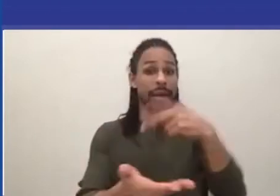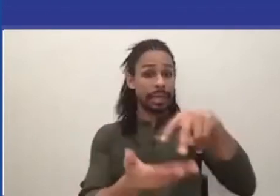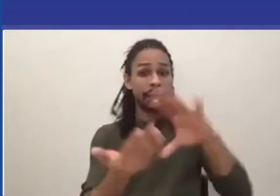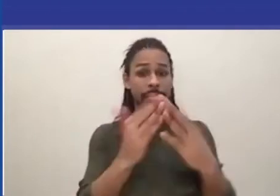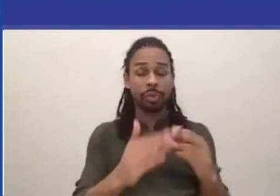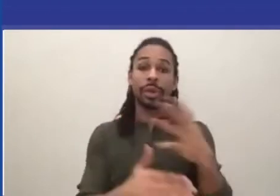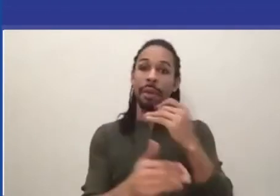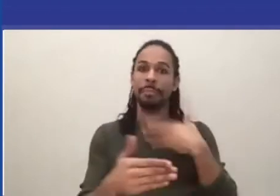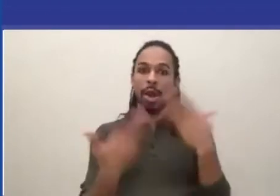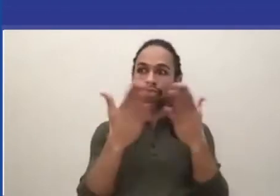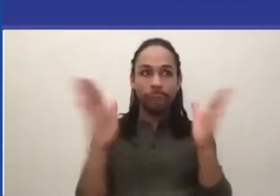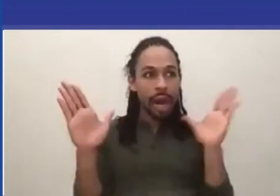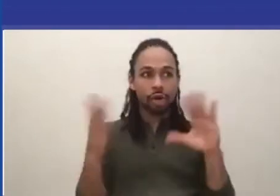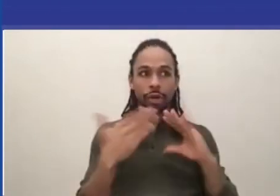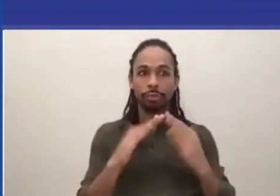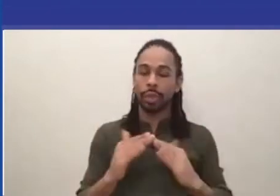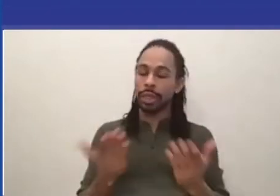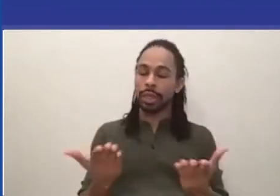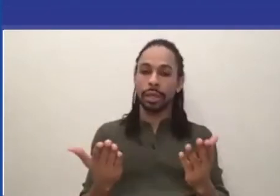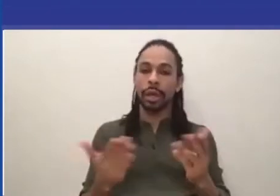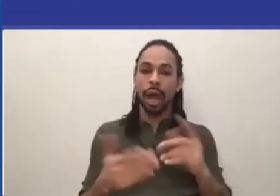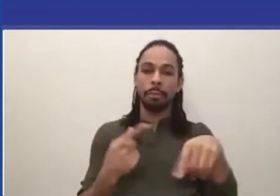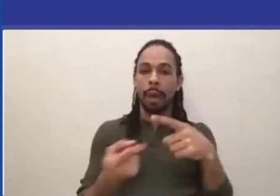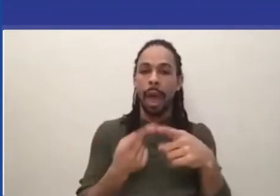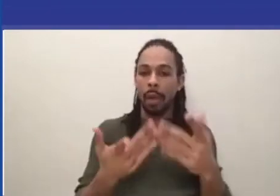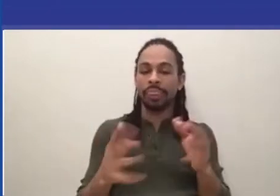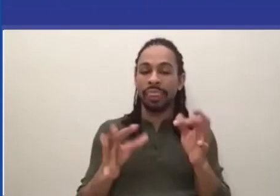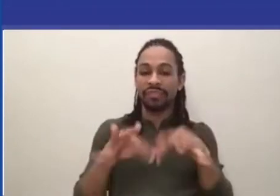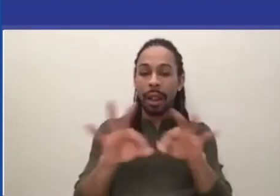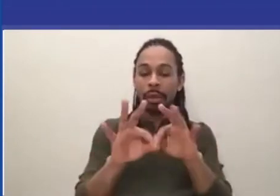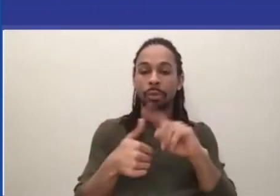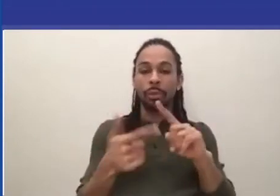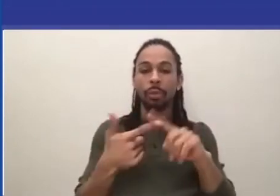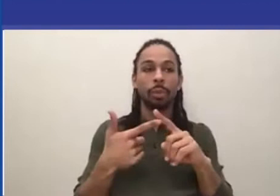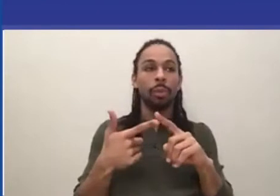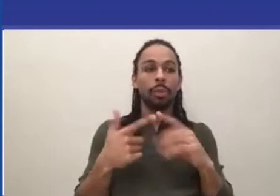the worth of cultural and